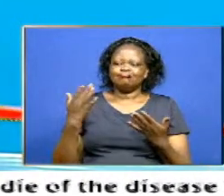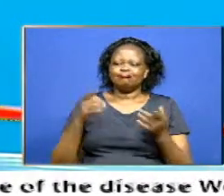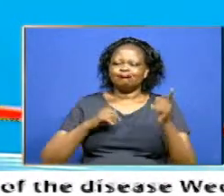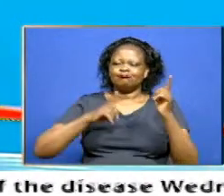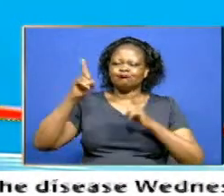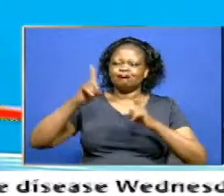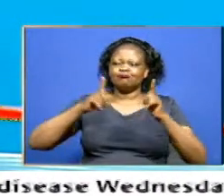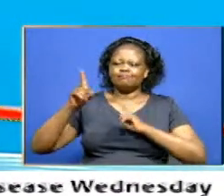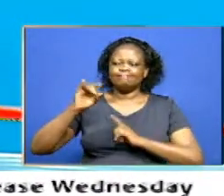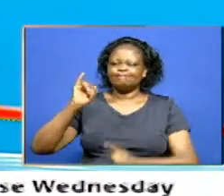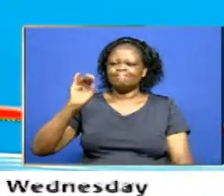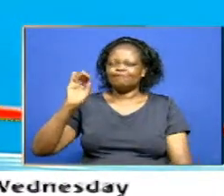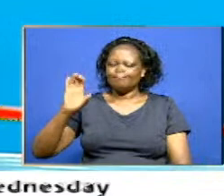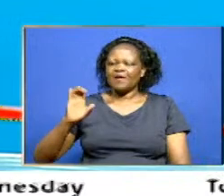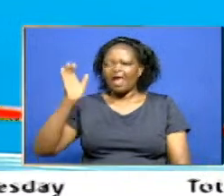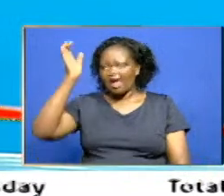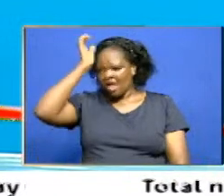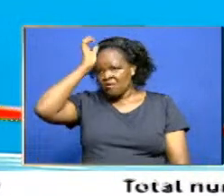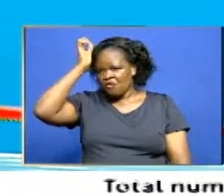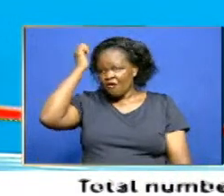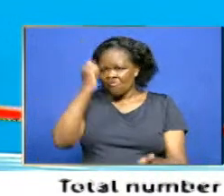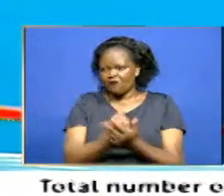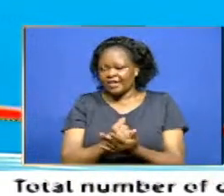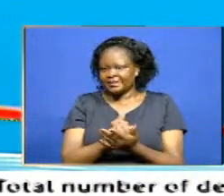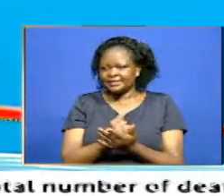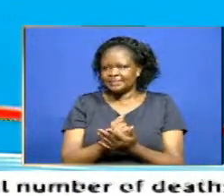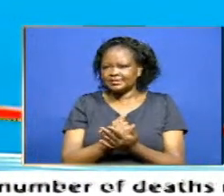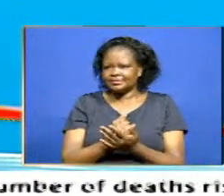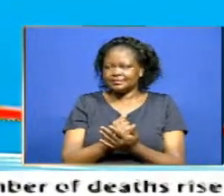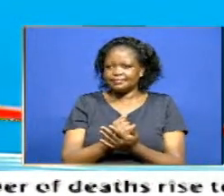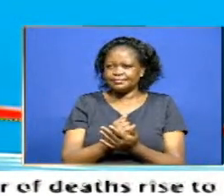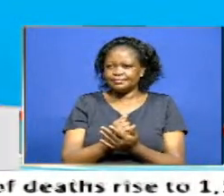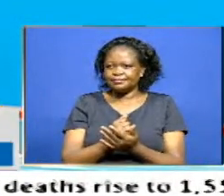IEBC headquarters along